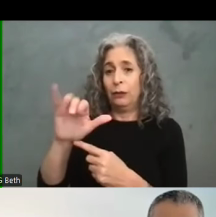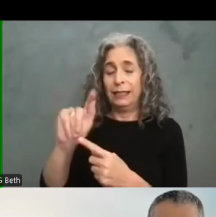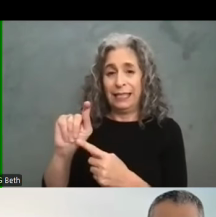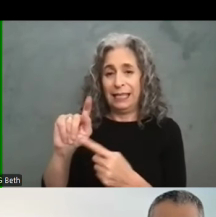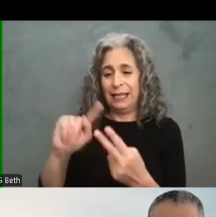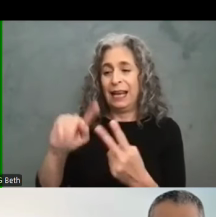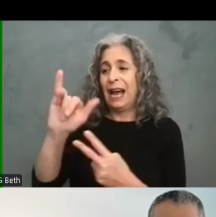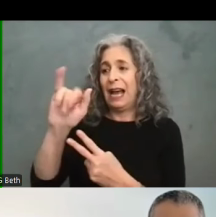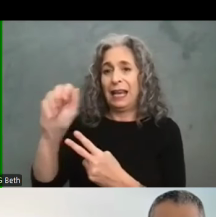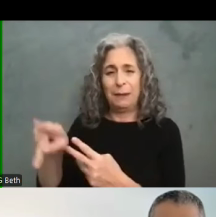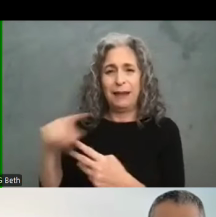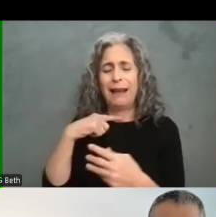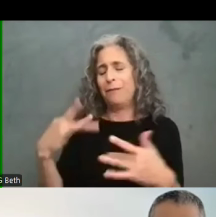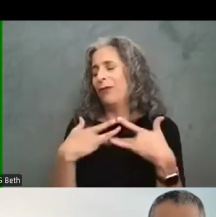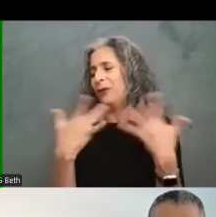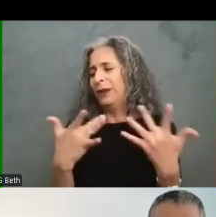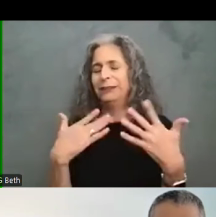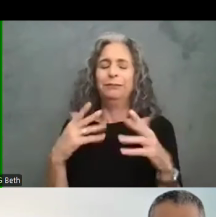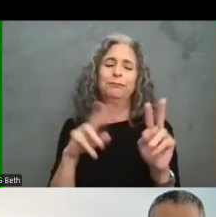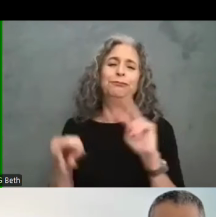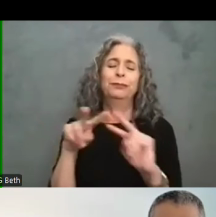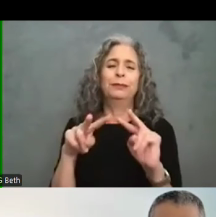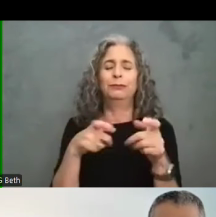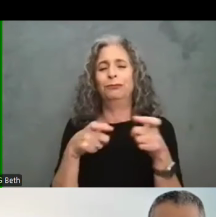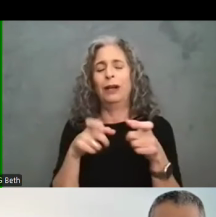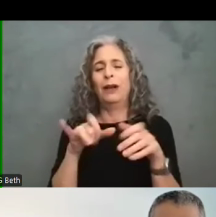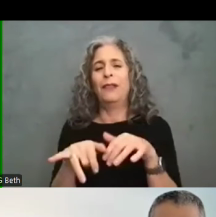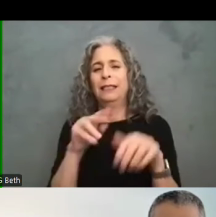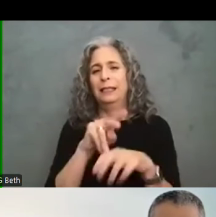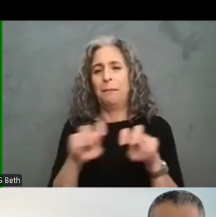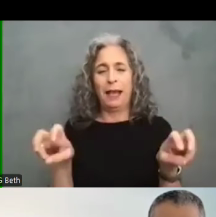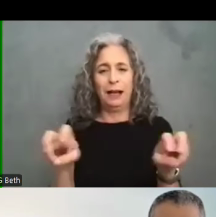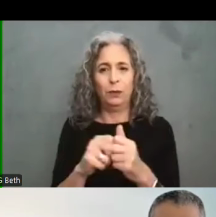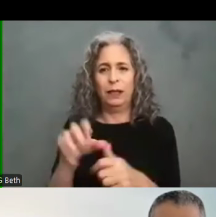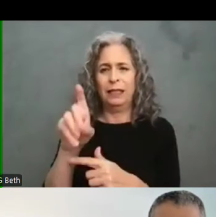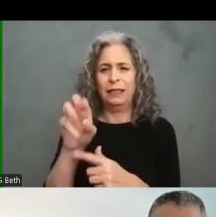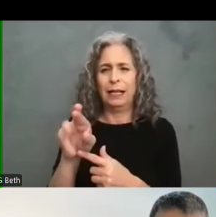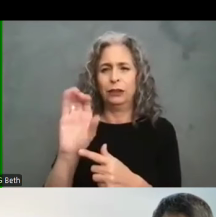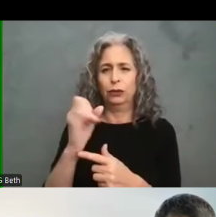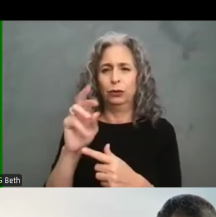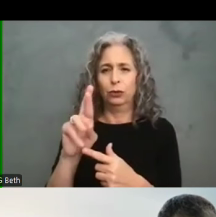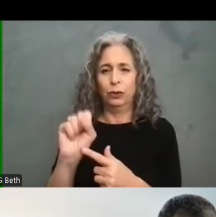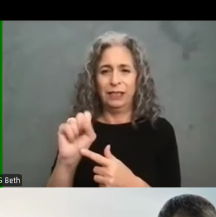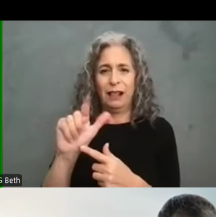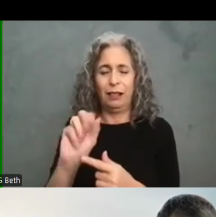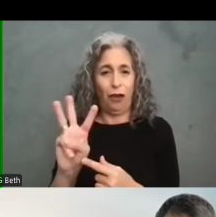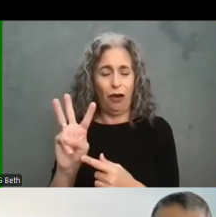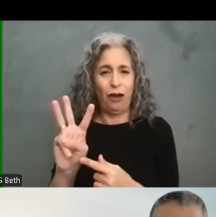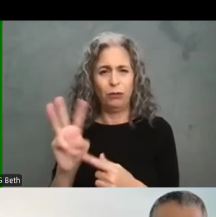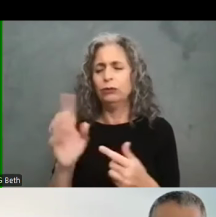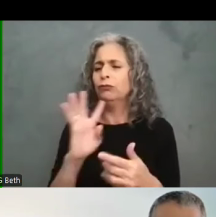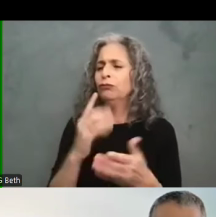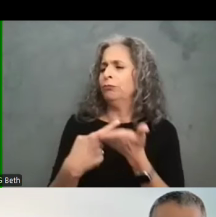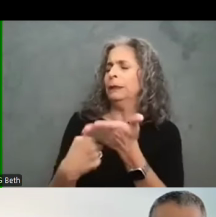I am pleased to moderate this panel with Dr. Chris Law as we speak a little bit